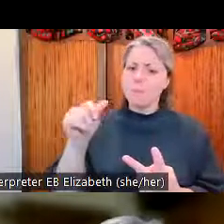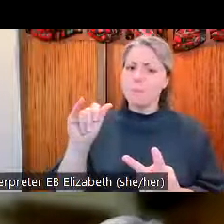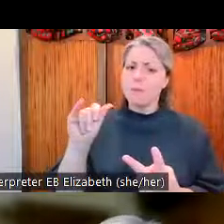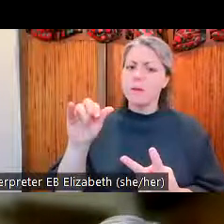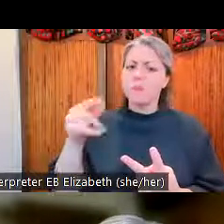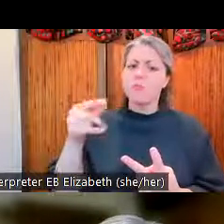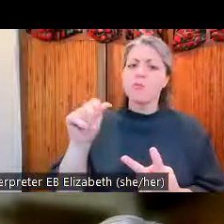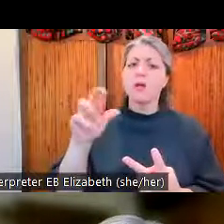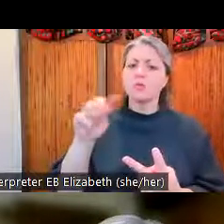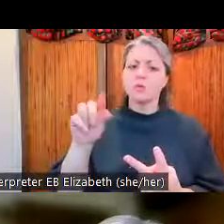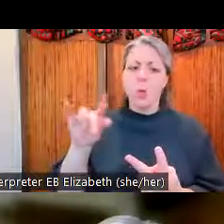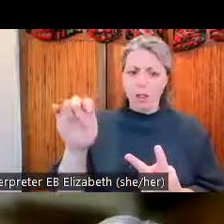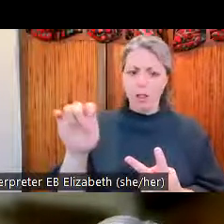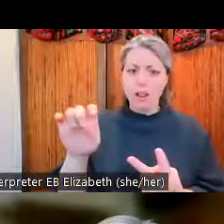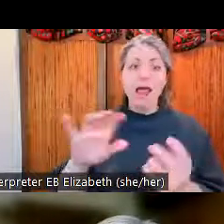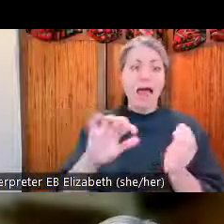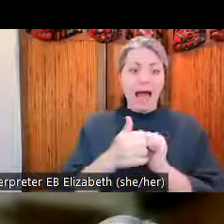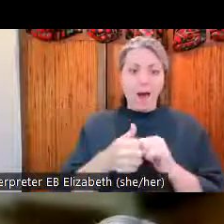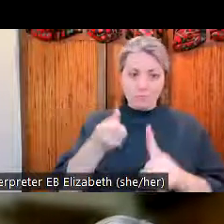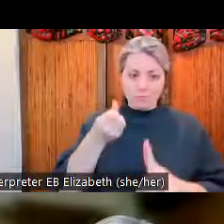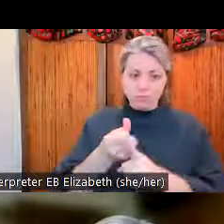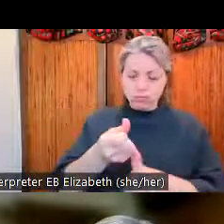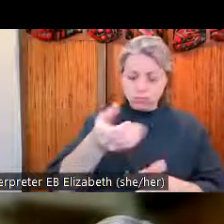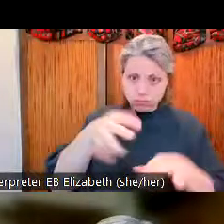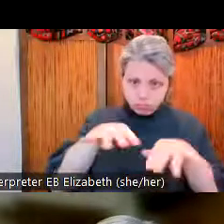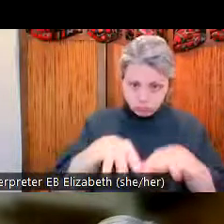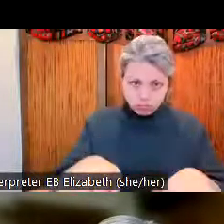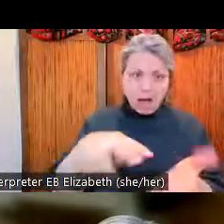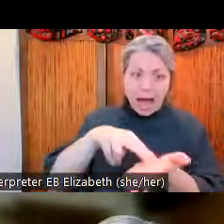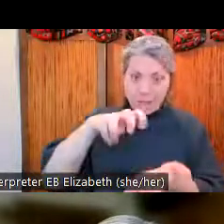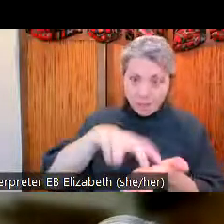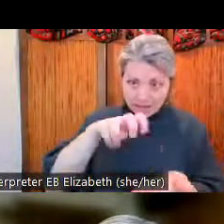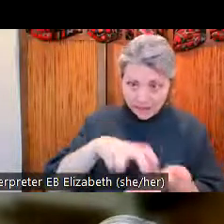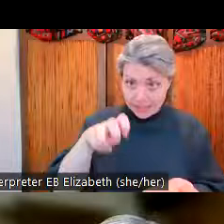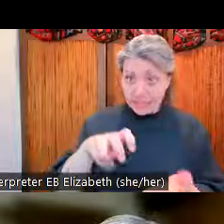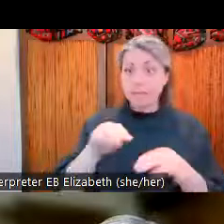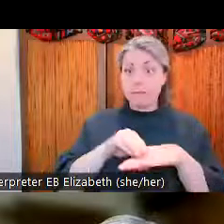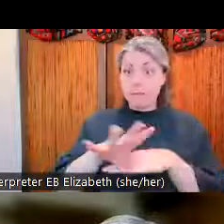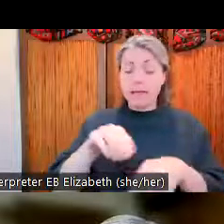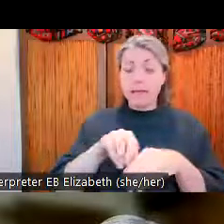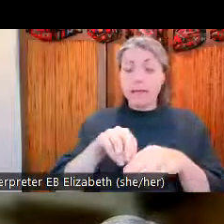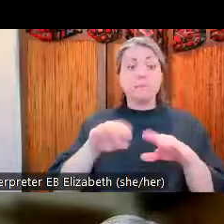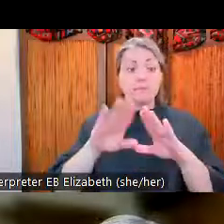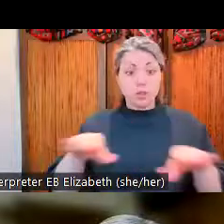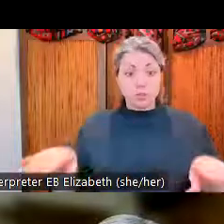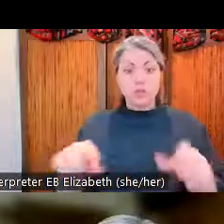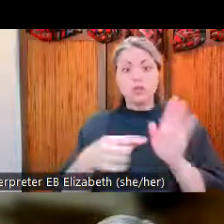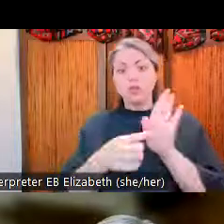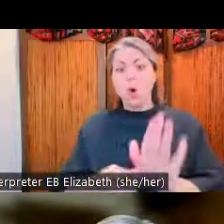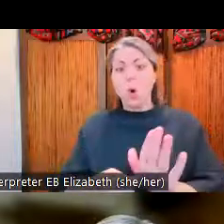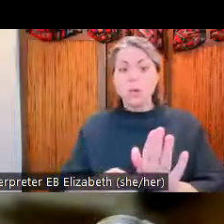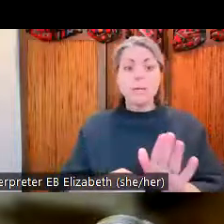and tantrums and self-injury. But they also measured hyperactivity and showed that atypical